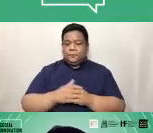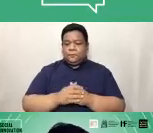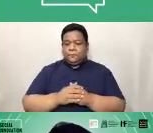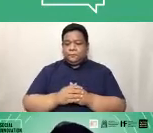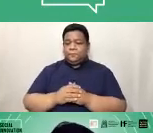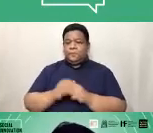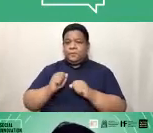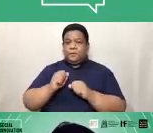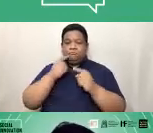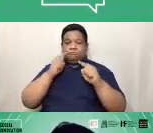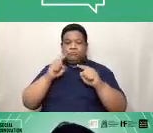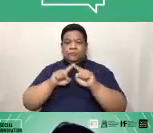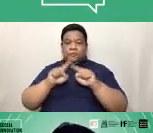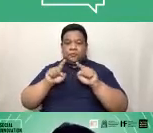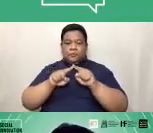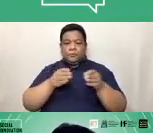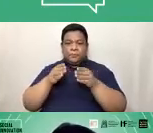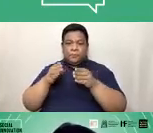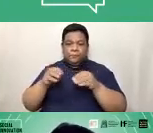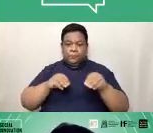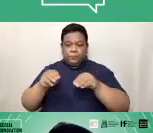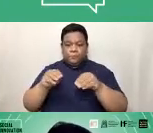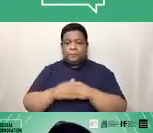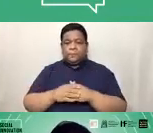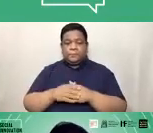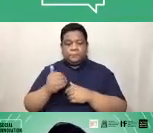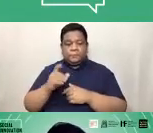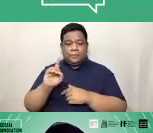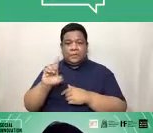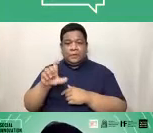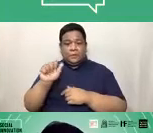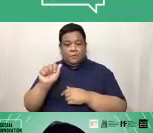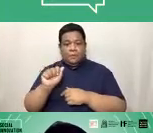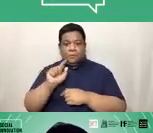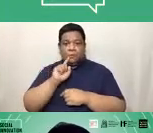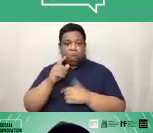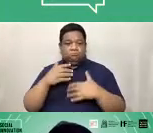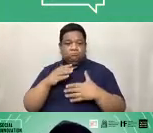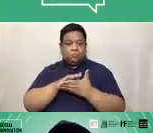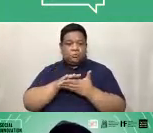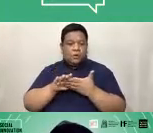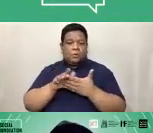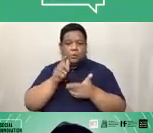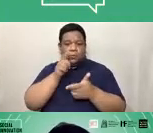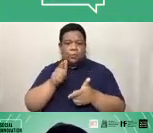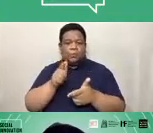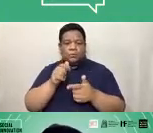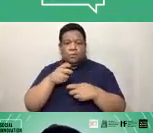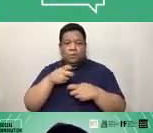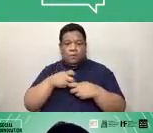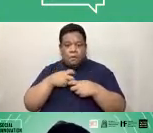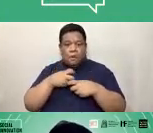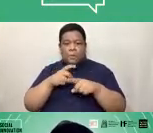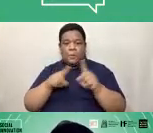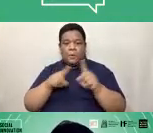of motion. Other example is Delta. So deltas are cool because they seem like this, complex thing, and they move